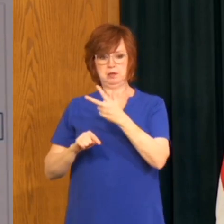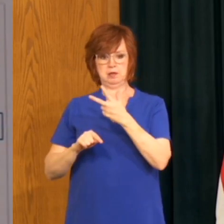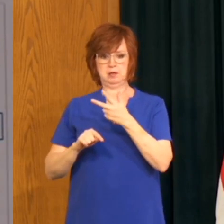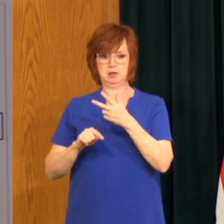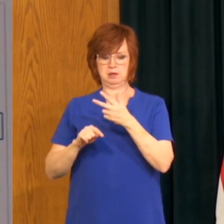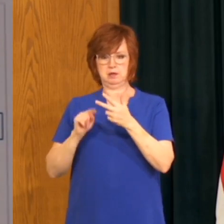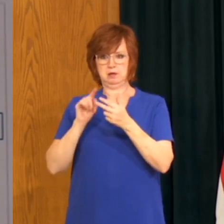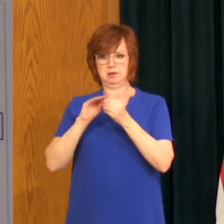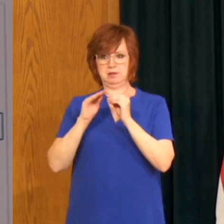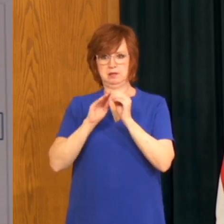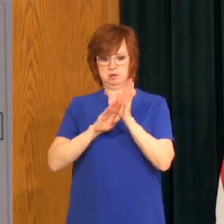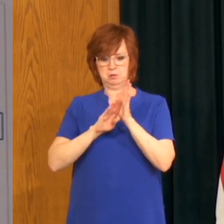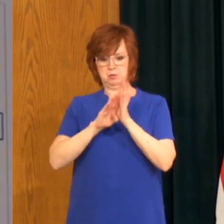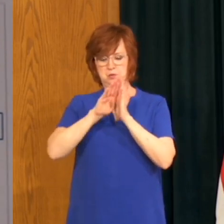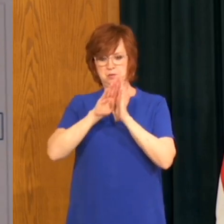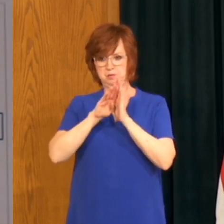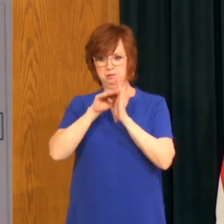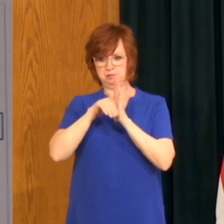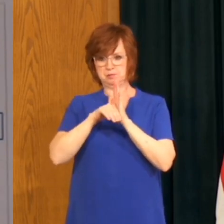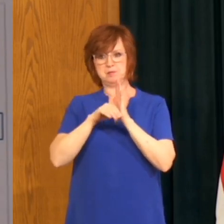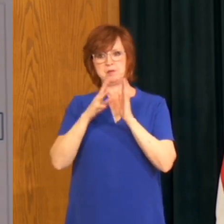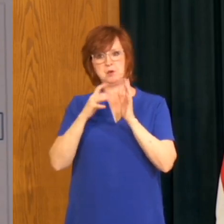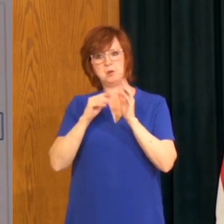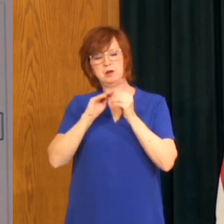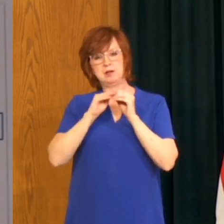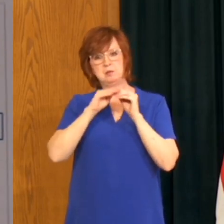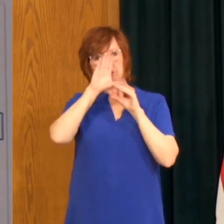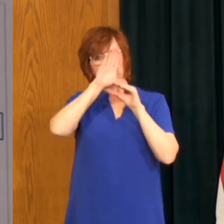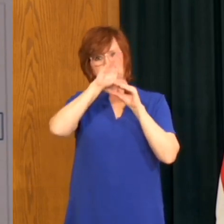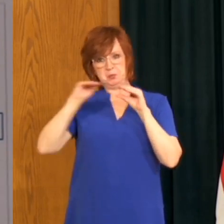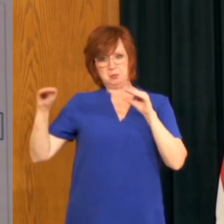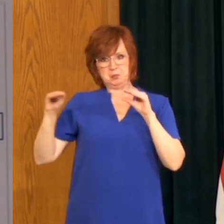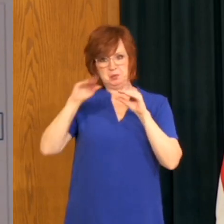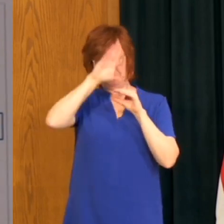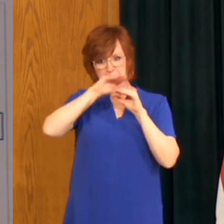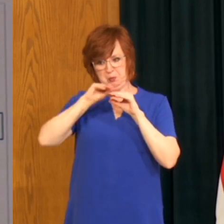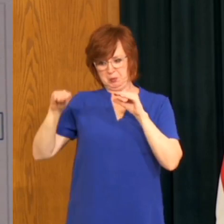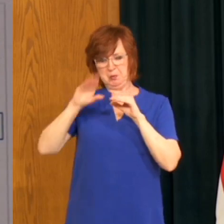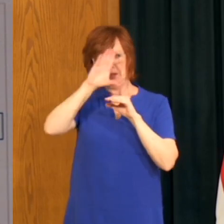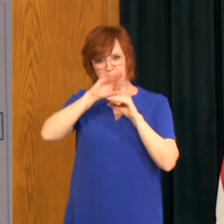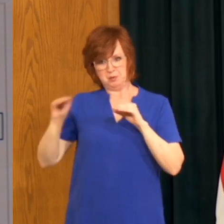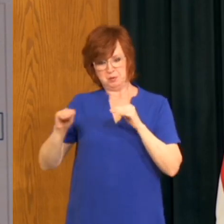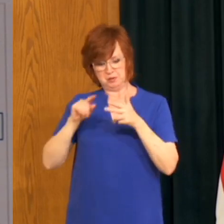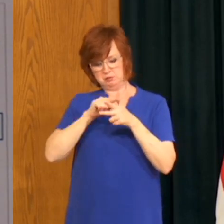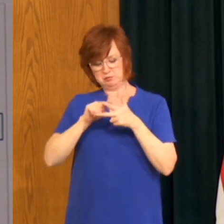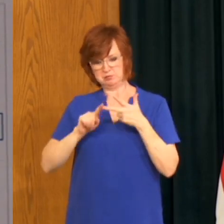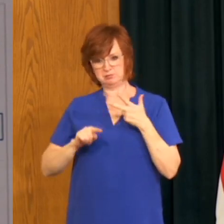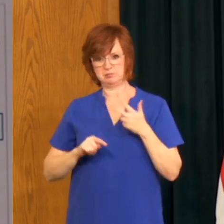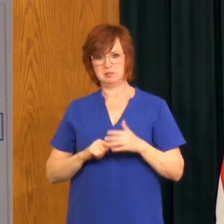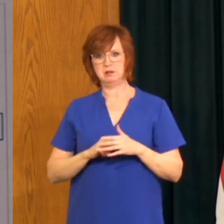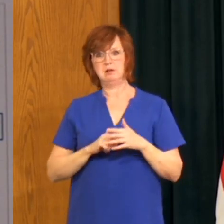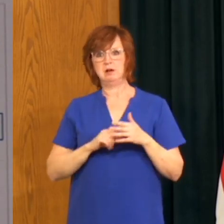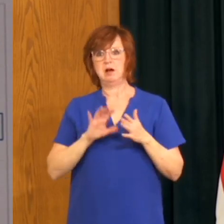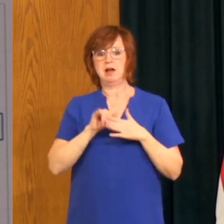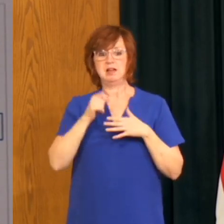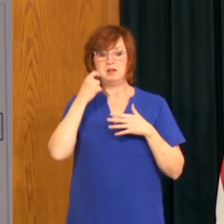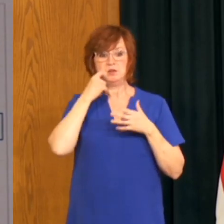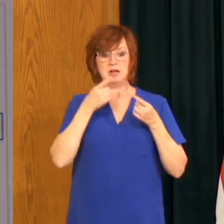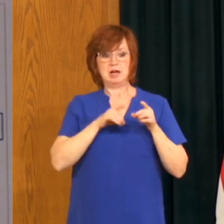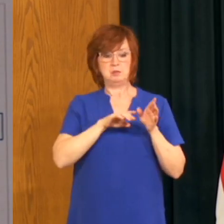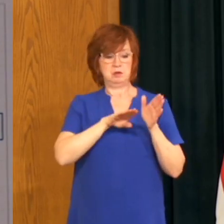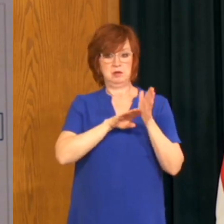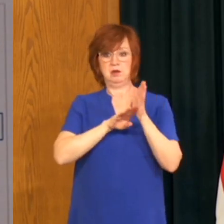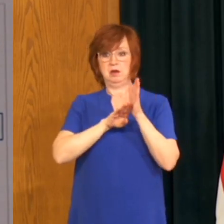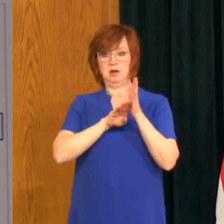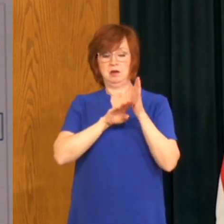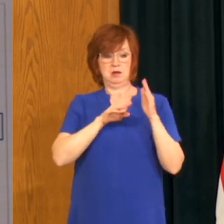The green bars, and this is on the net, on the website as well, are the daily case numbers. A couple of spikes, one